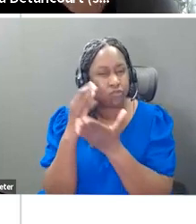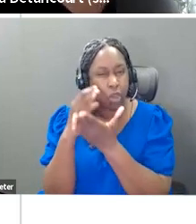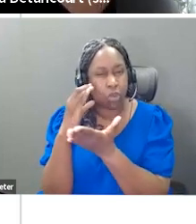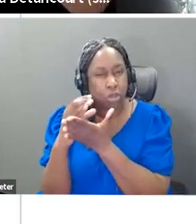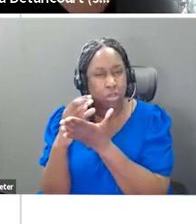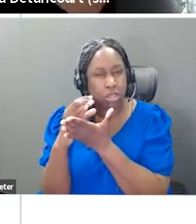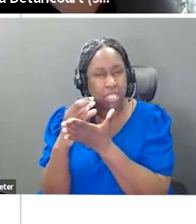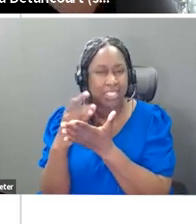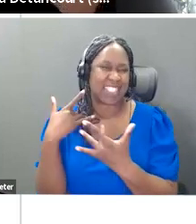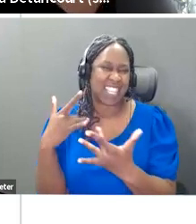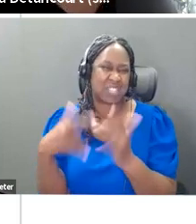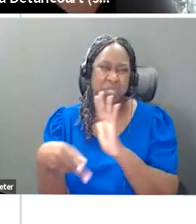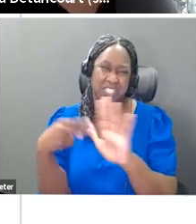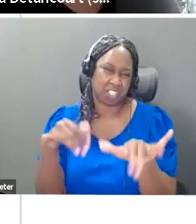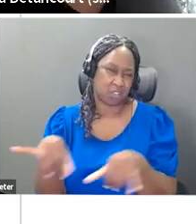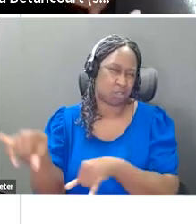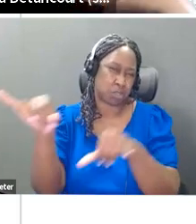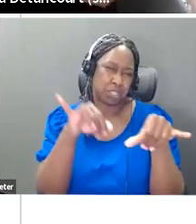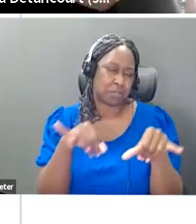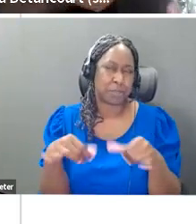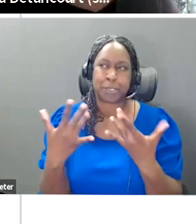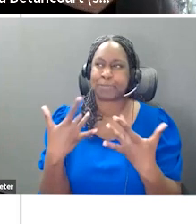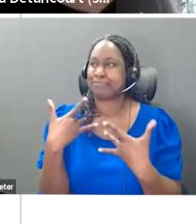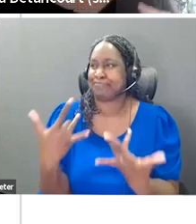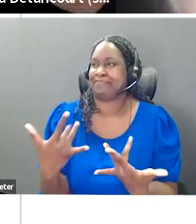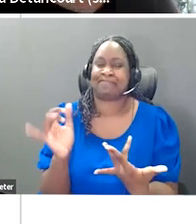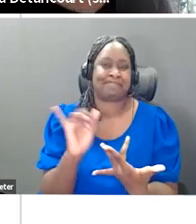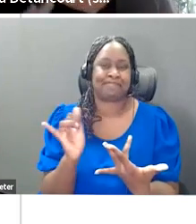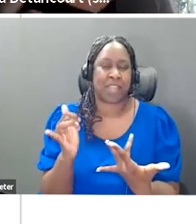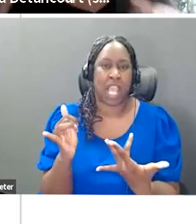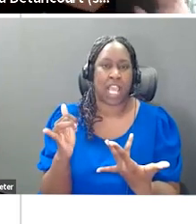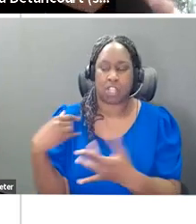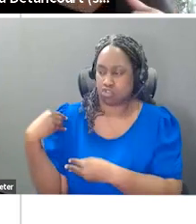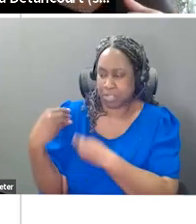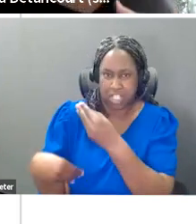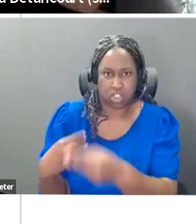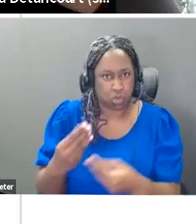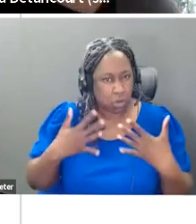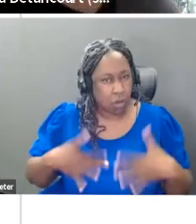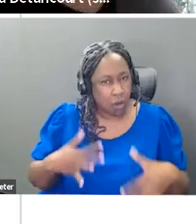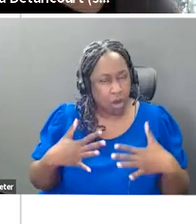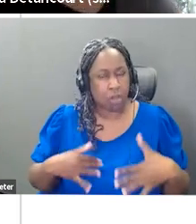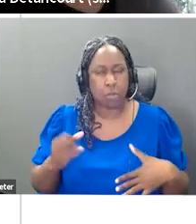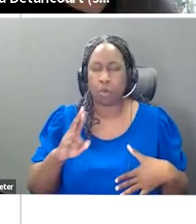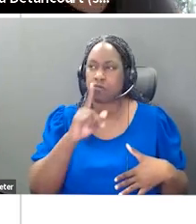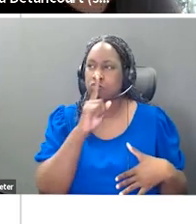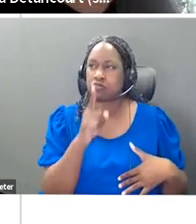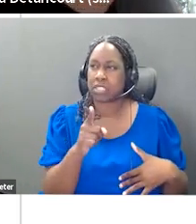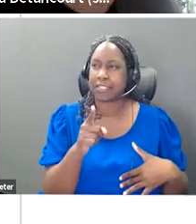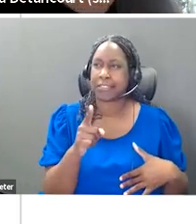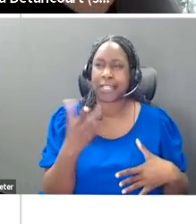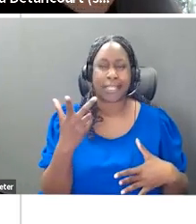very stereotypical. They're in like traditional garb, or they're in, real sort